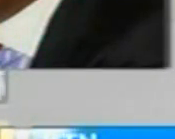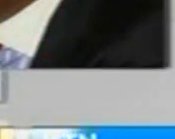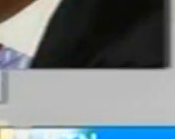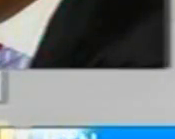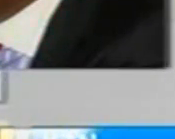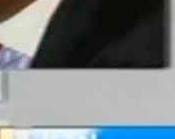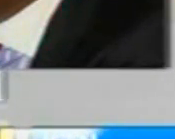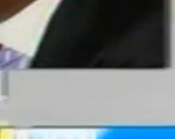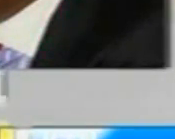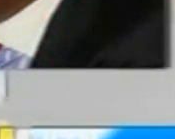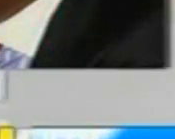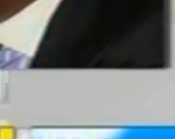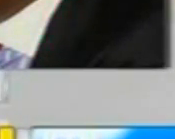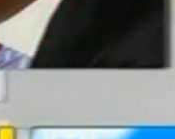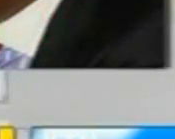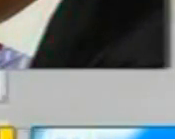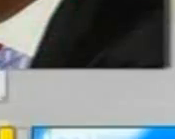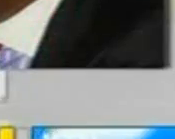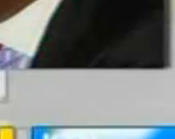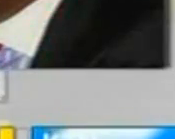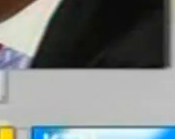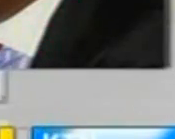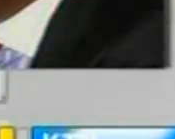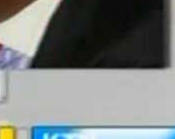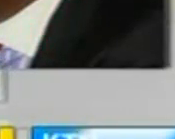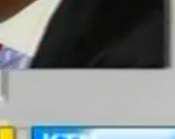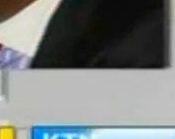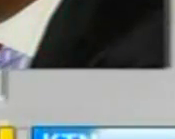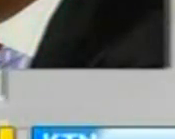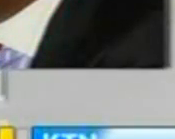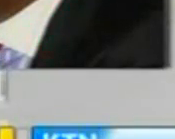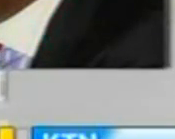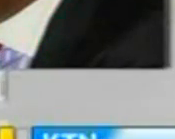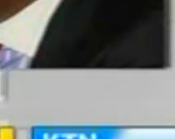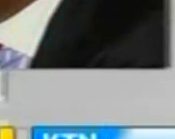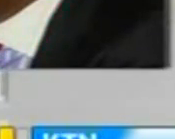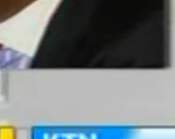that though the Supreme Court gave Parliament up to August 27, 2015 to come